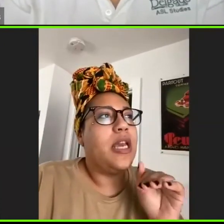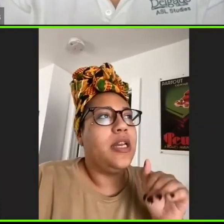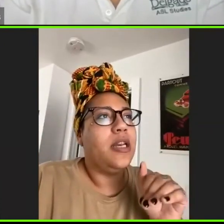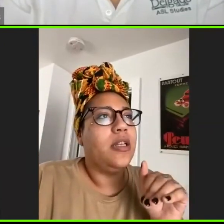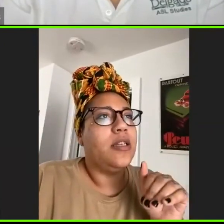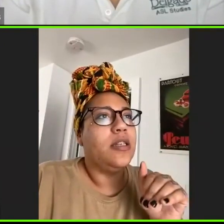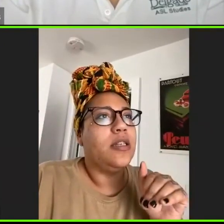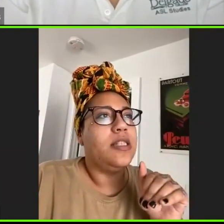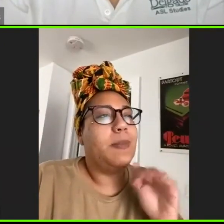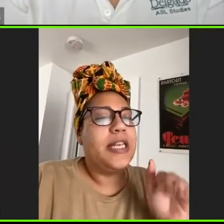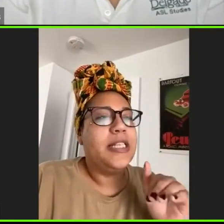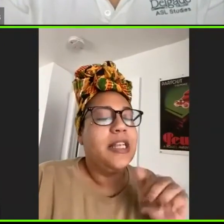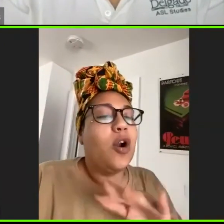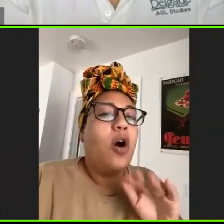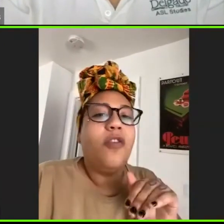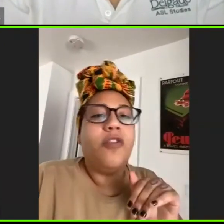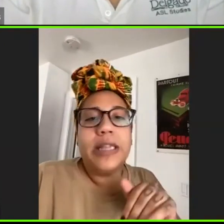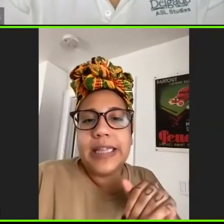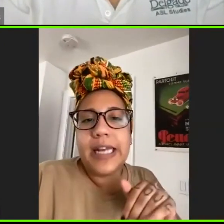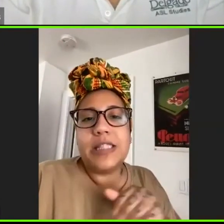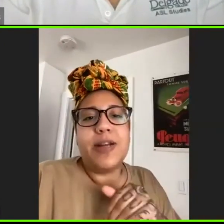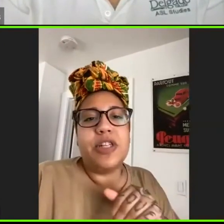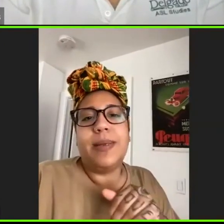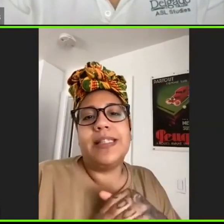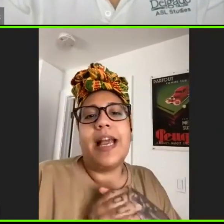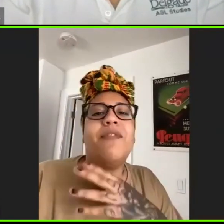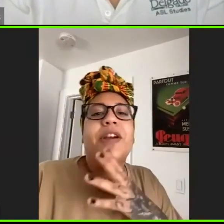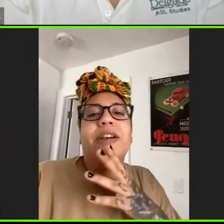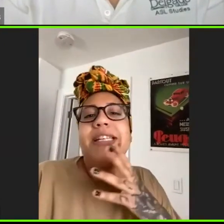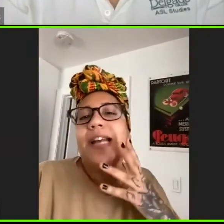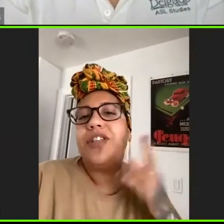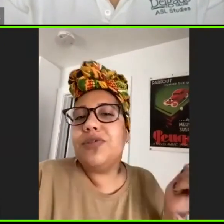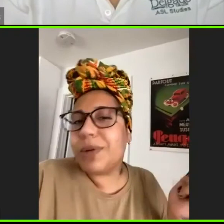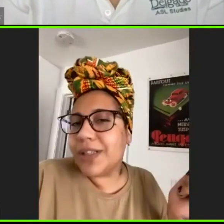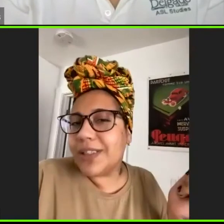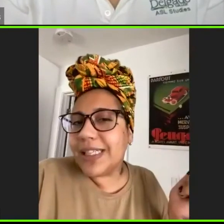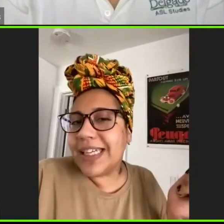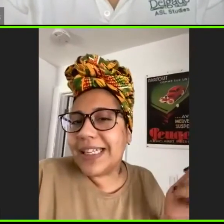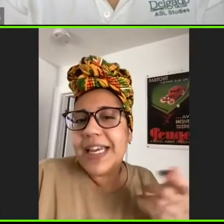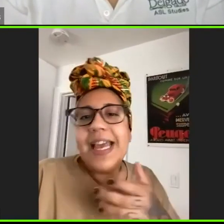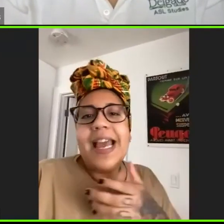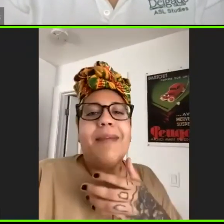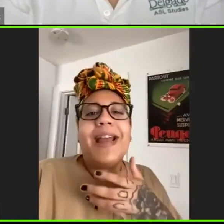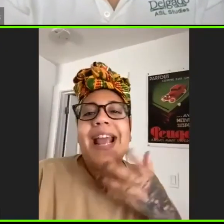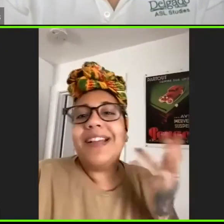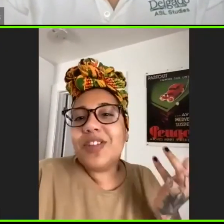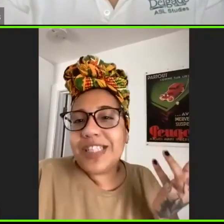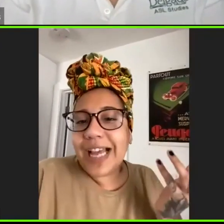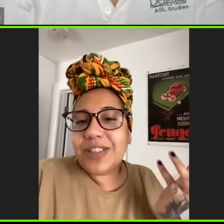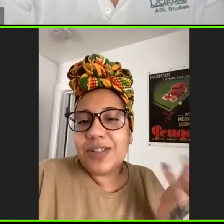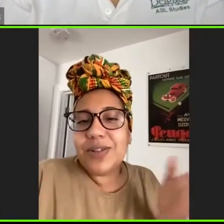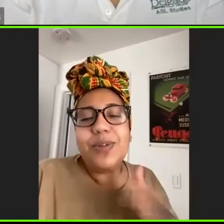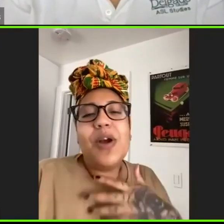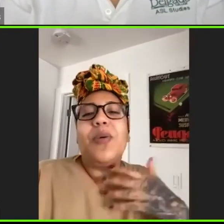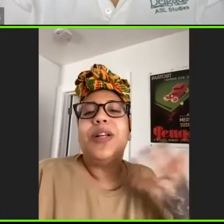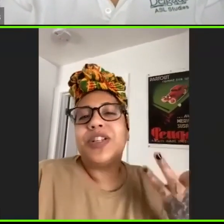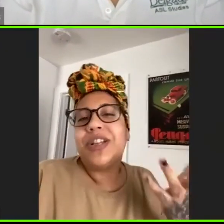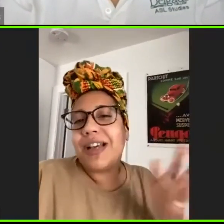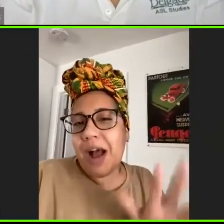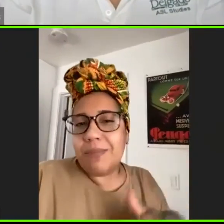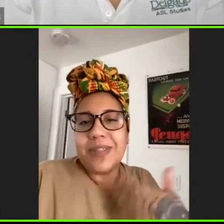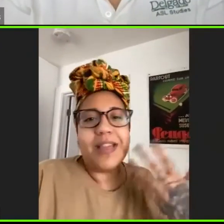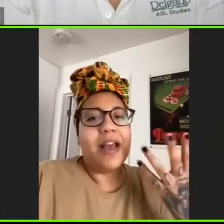be in spaces that are all fun like that, especially because like I'm a very tattooed person and my hands are tattooed,